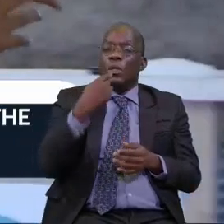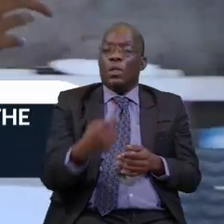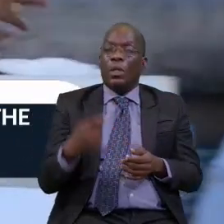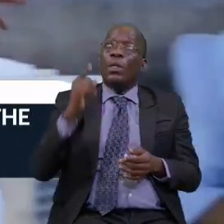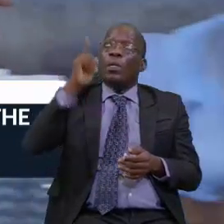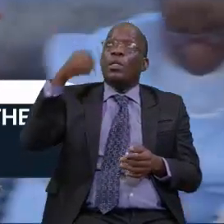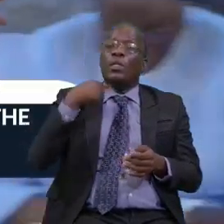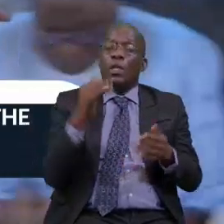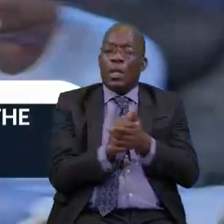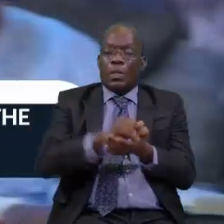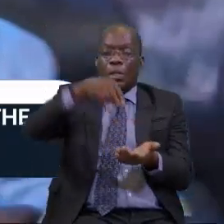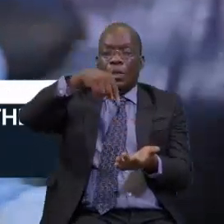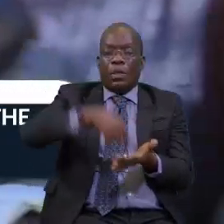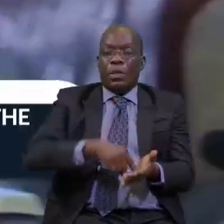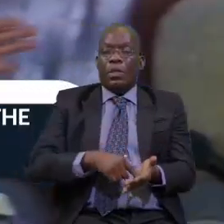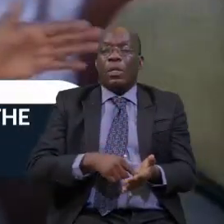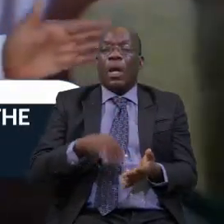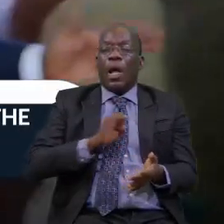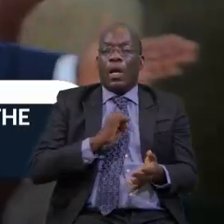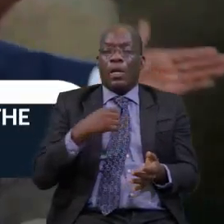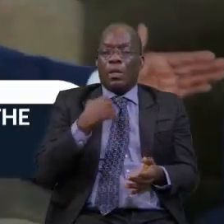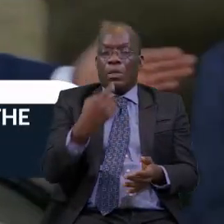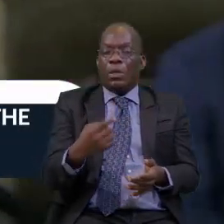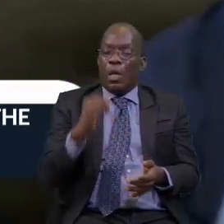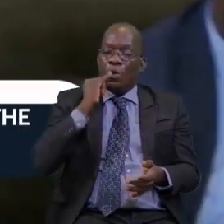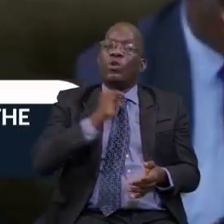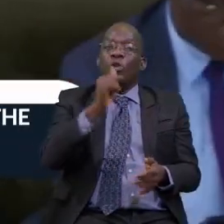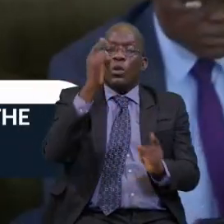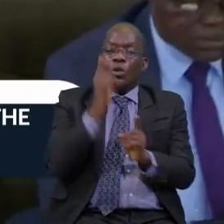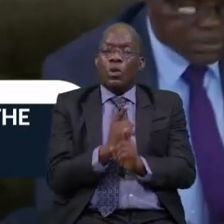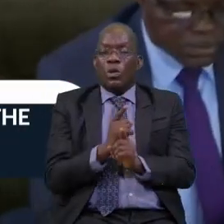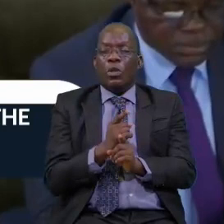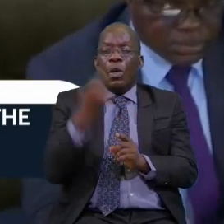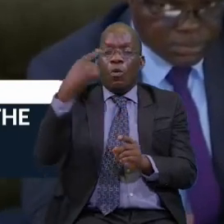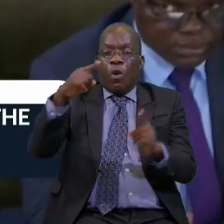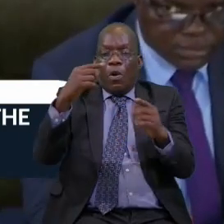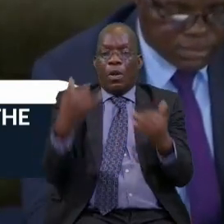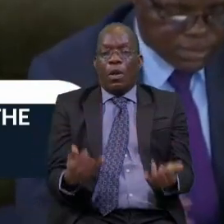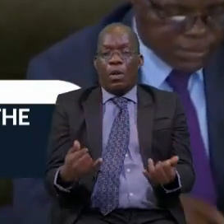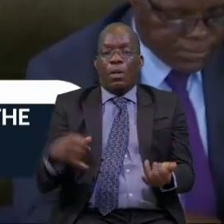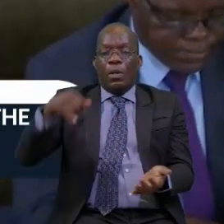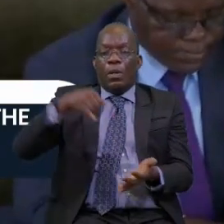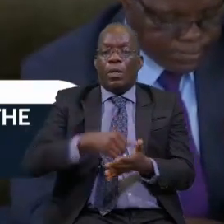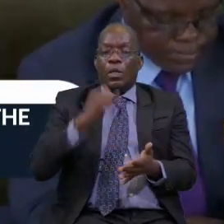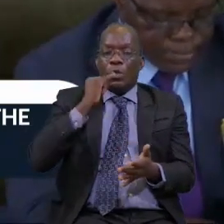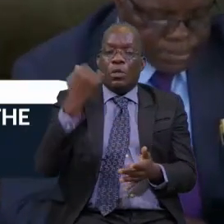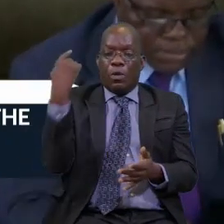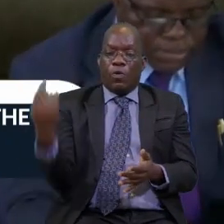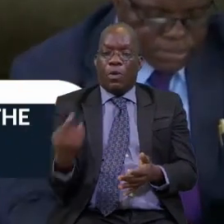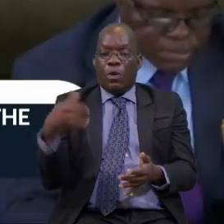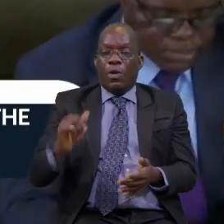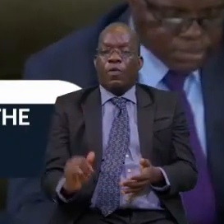this that I say, it's not just for the time being now, it's forever and ever, and